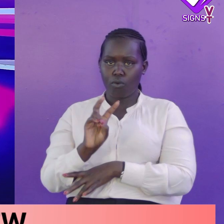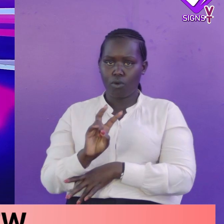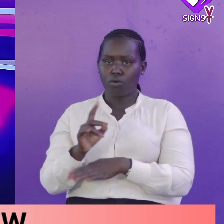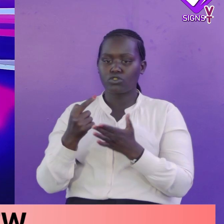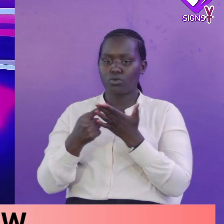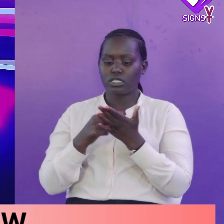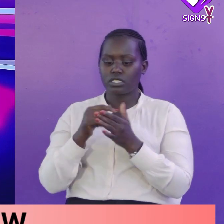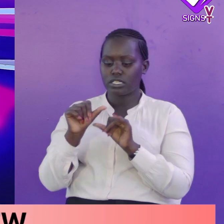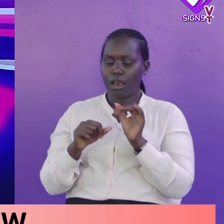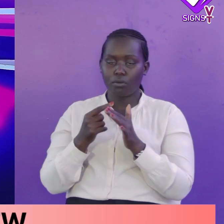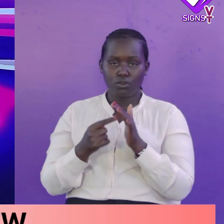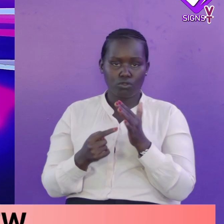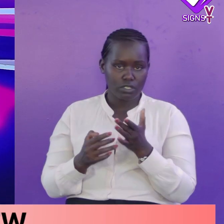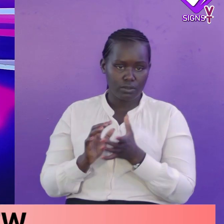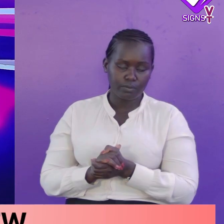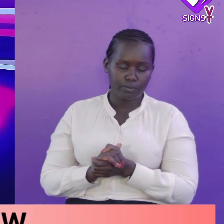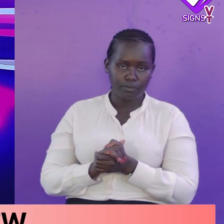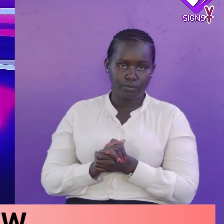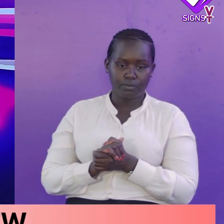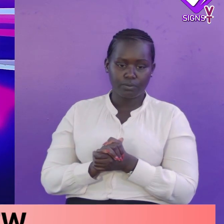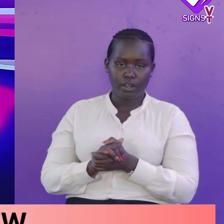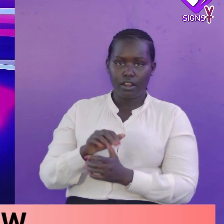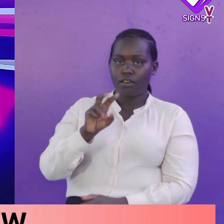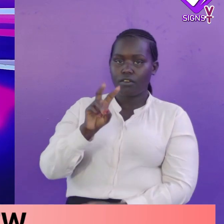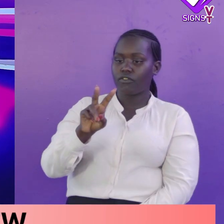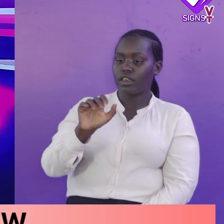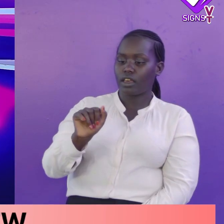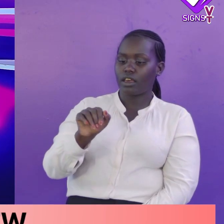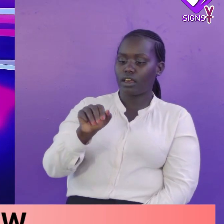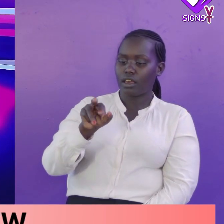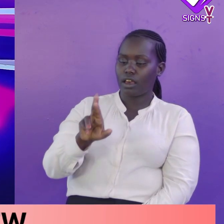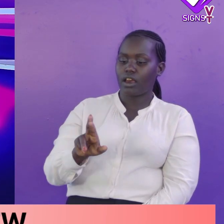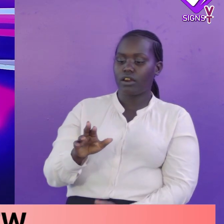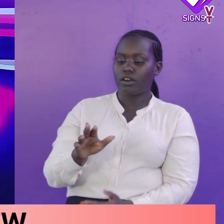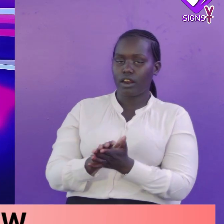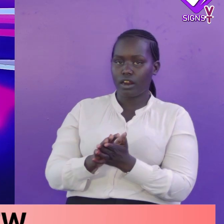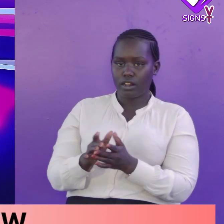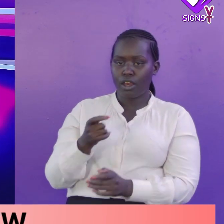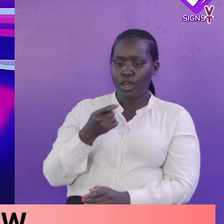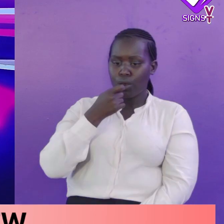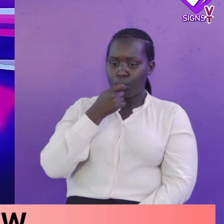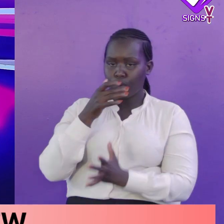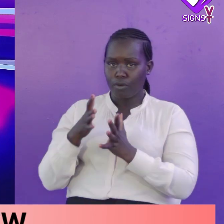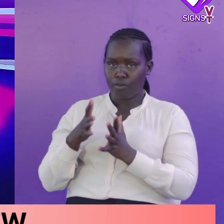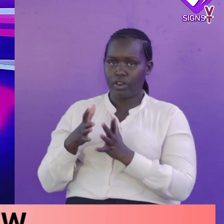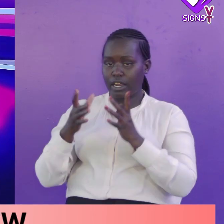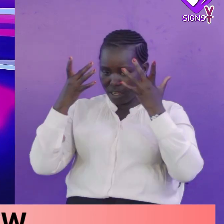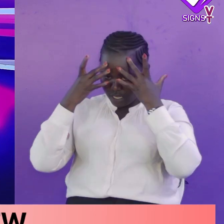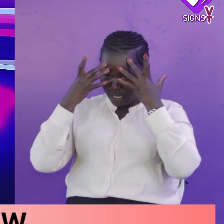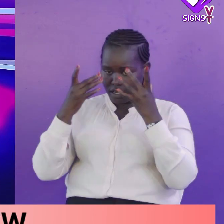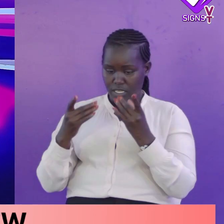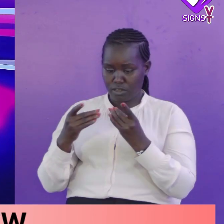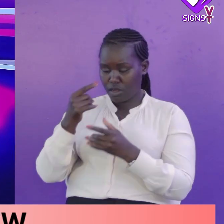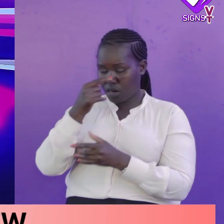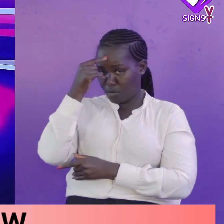about the VAR and the referee's decision, because